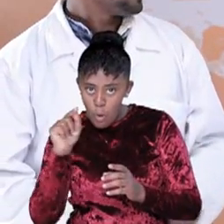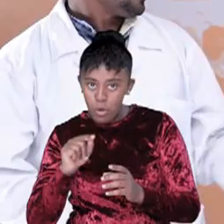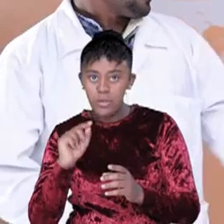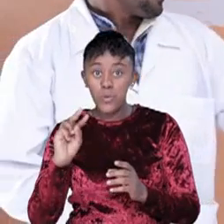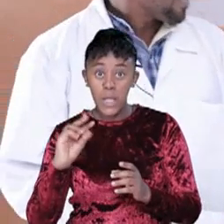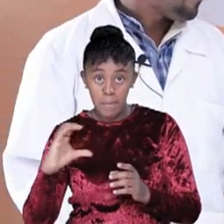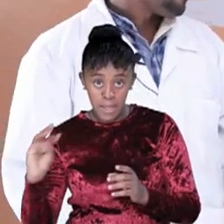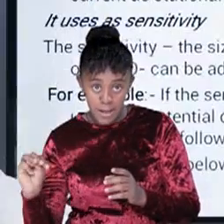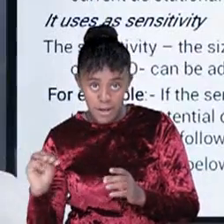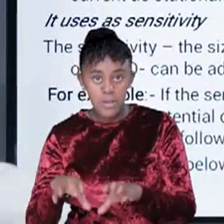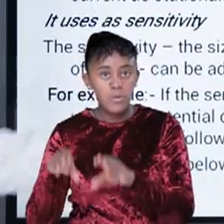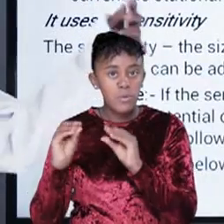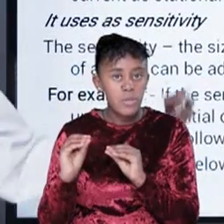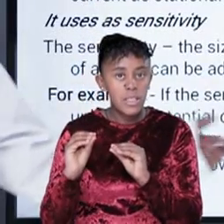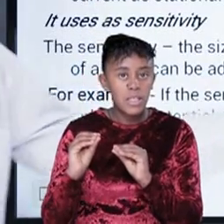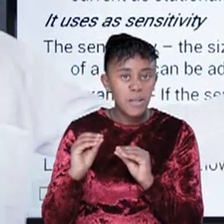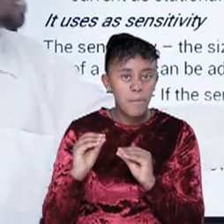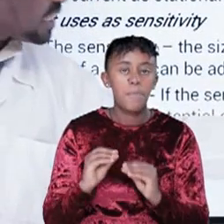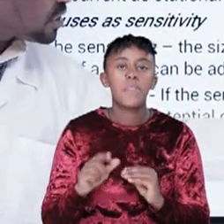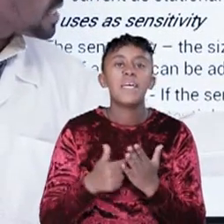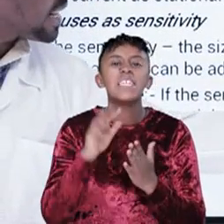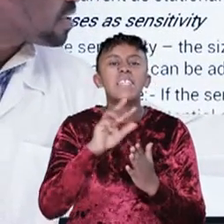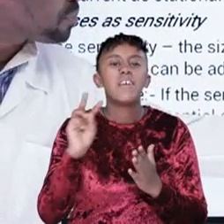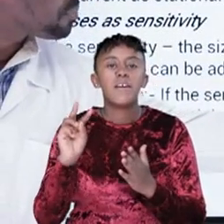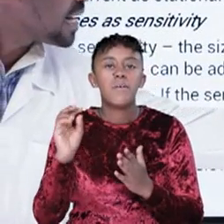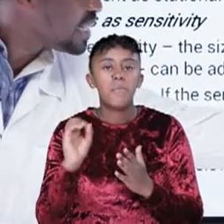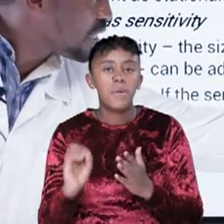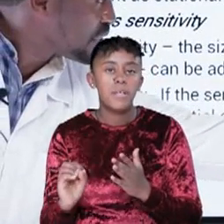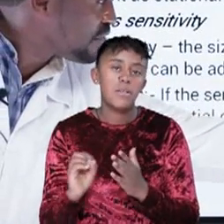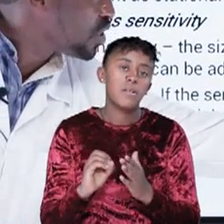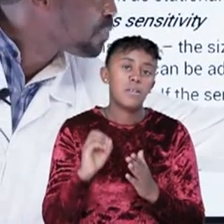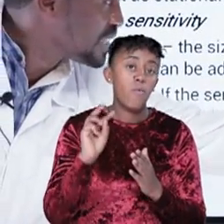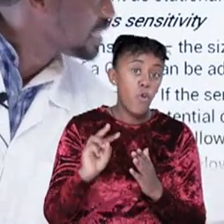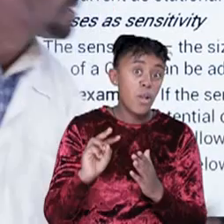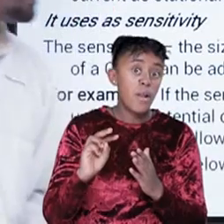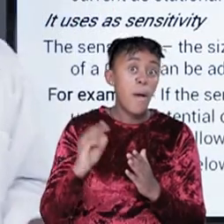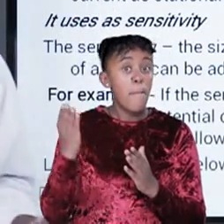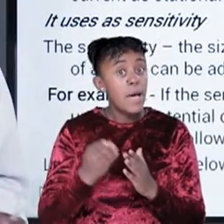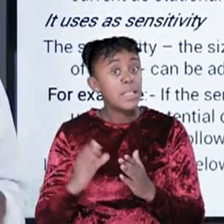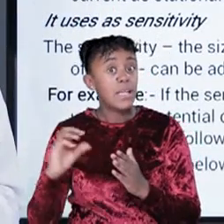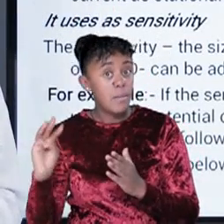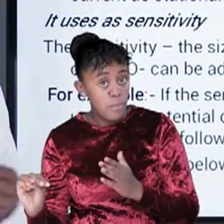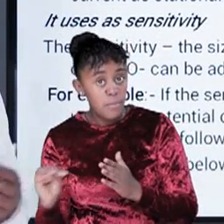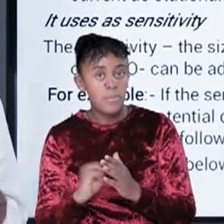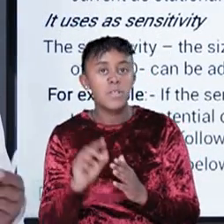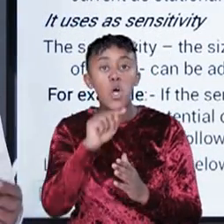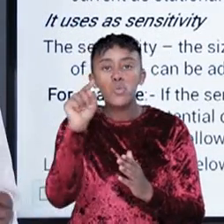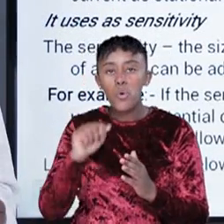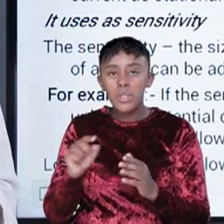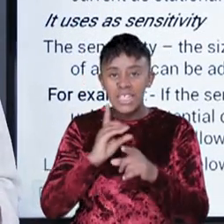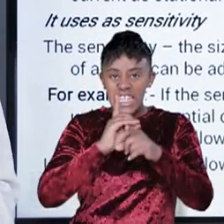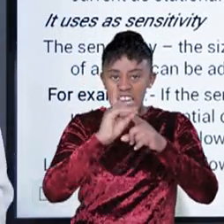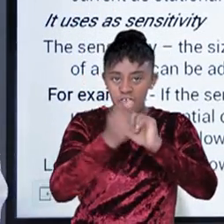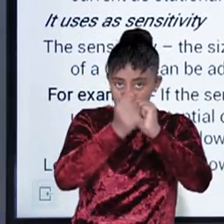Student, if the sensitivity is set 3 volt per centimeter, the spot is deflected